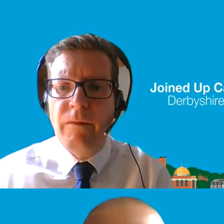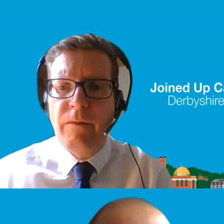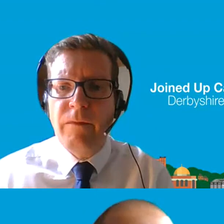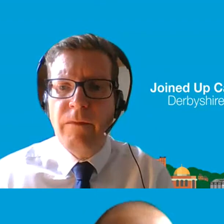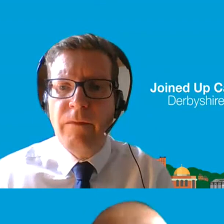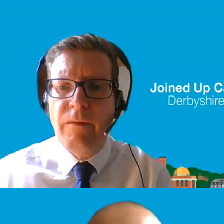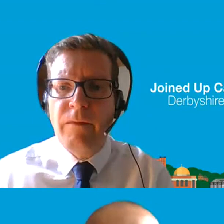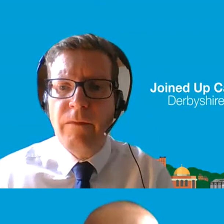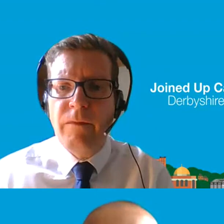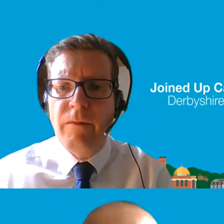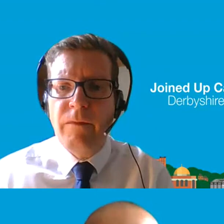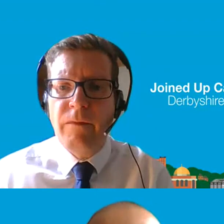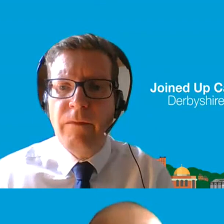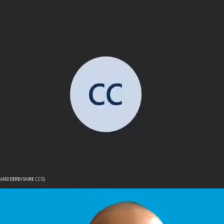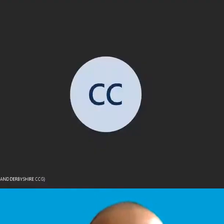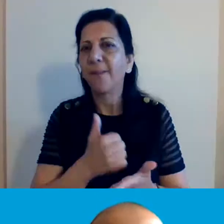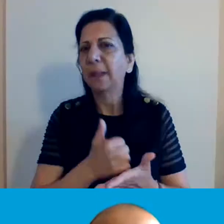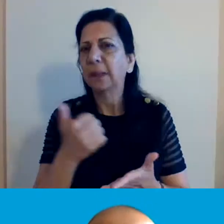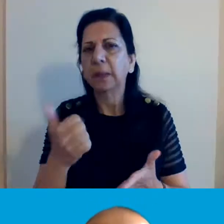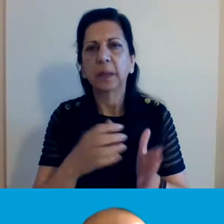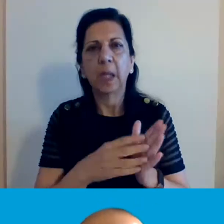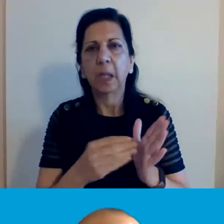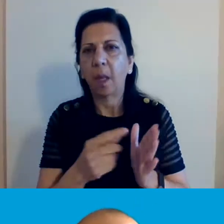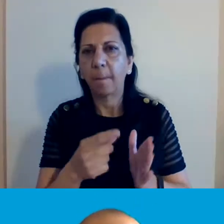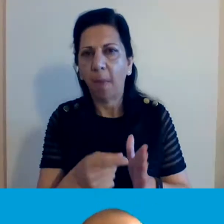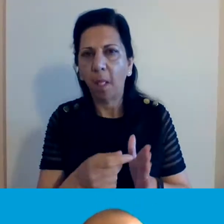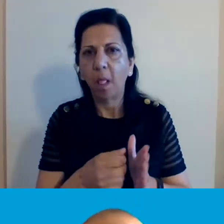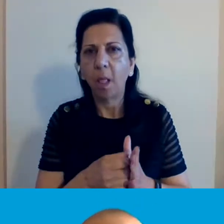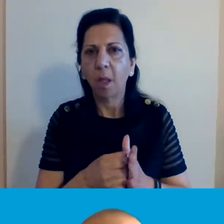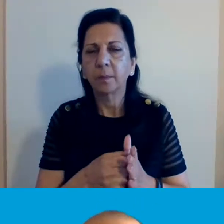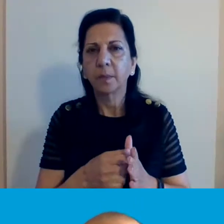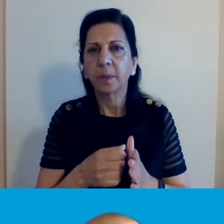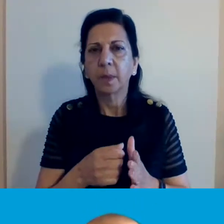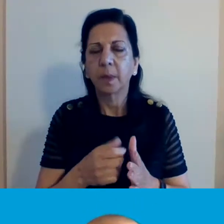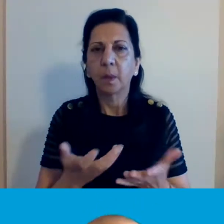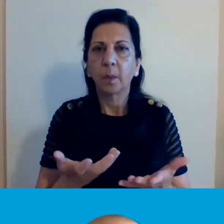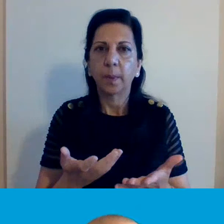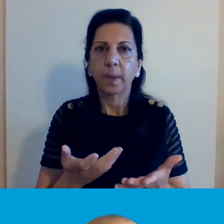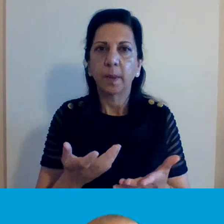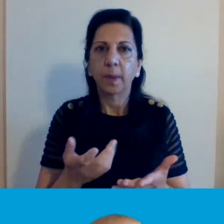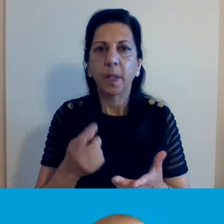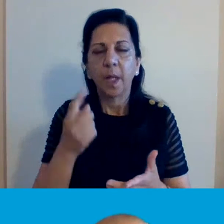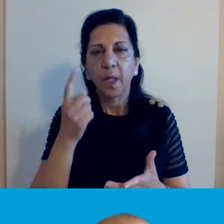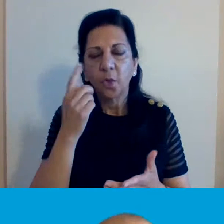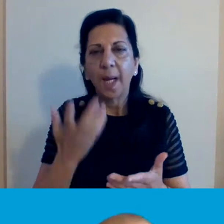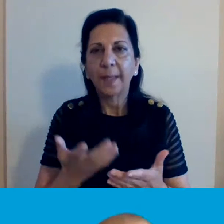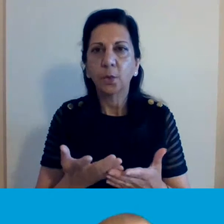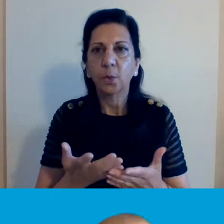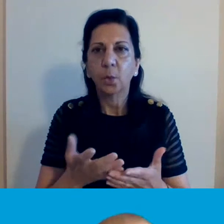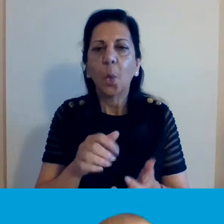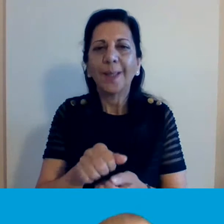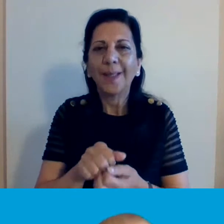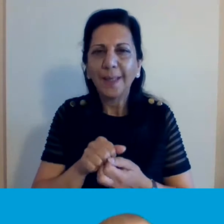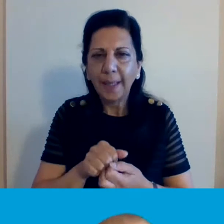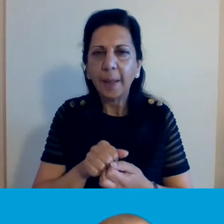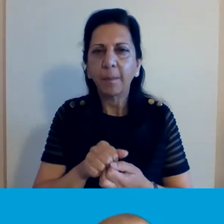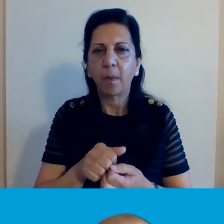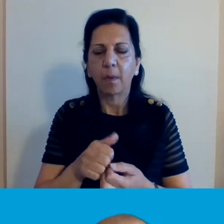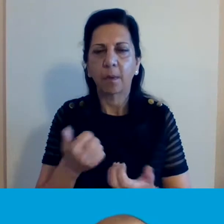just add something there? Yeah, yeah. This is a really good example of trying to build on some of the good things that happened